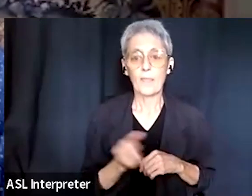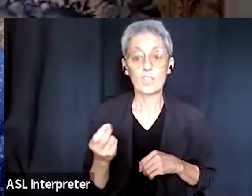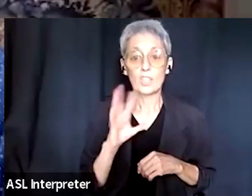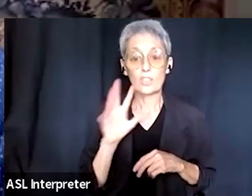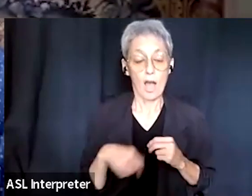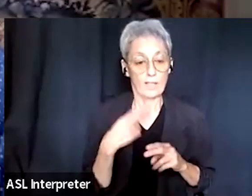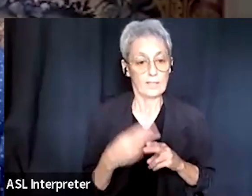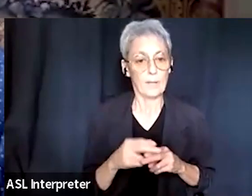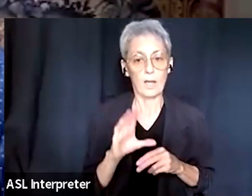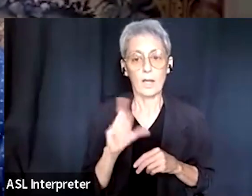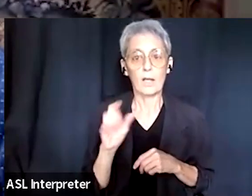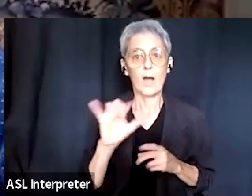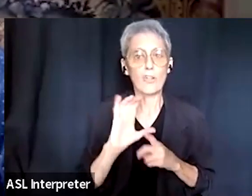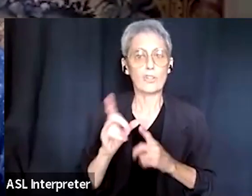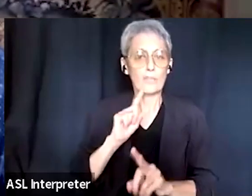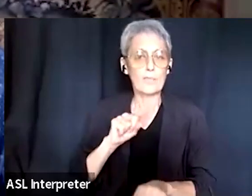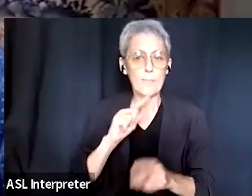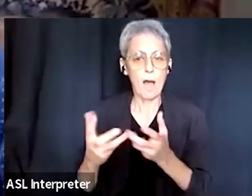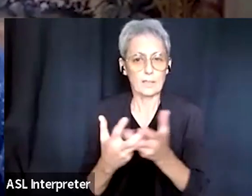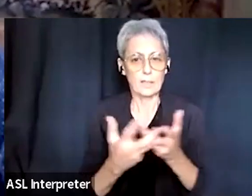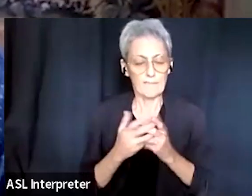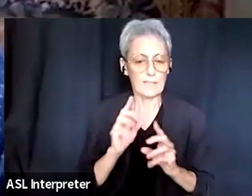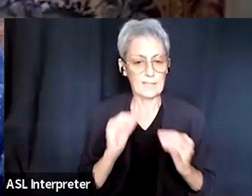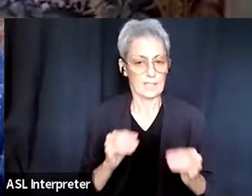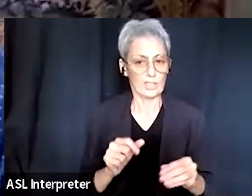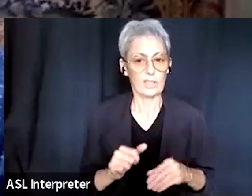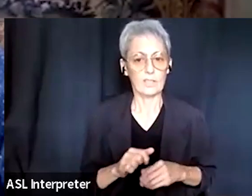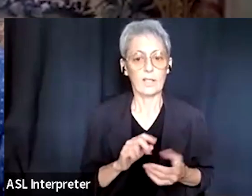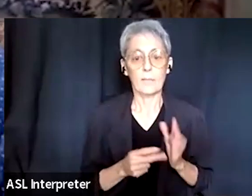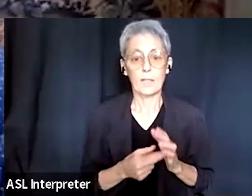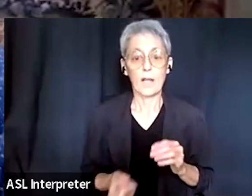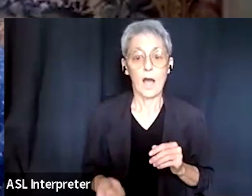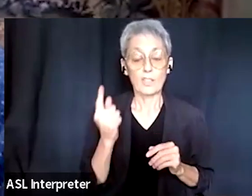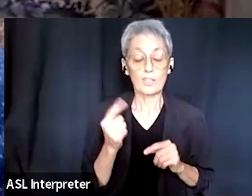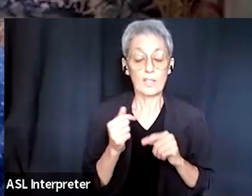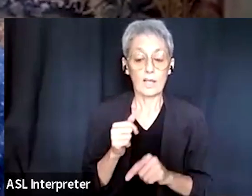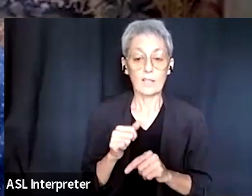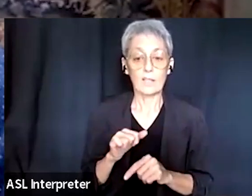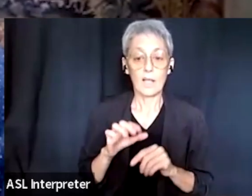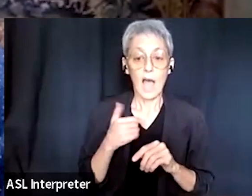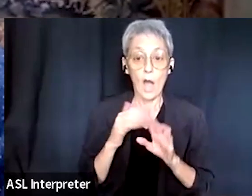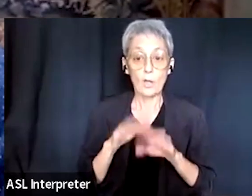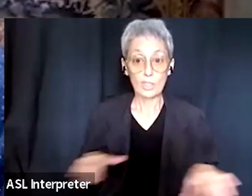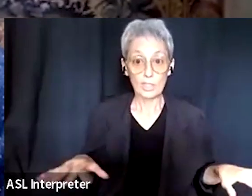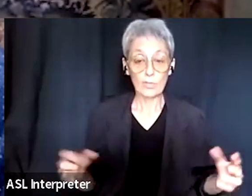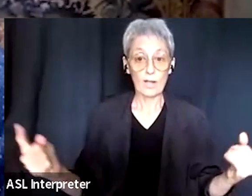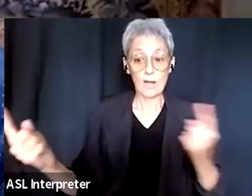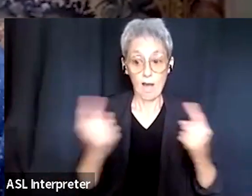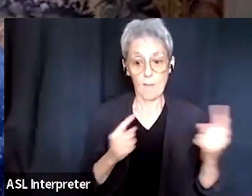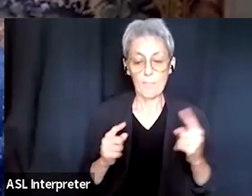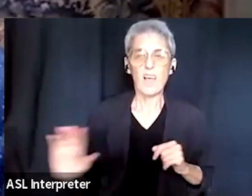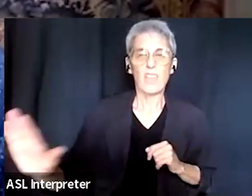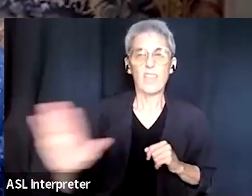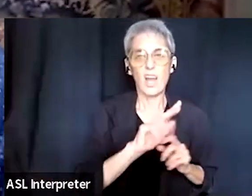responsive teaching, which is about understanding the context in which our children come from